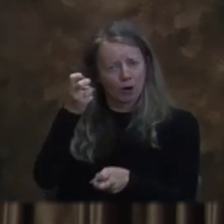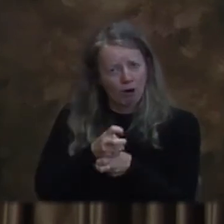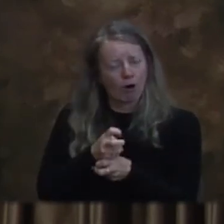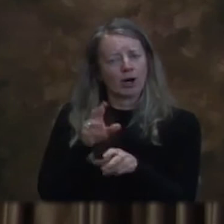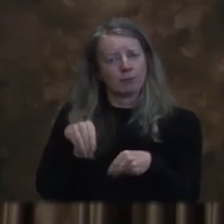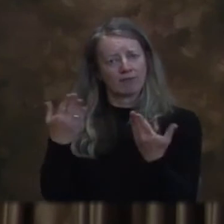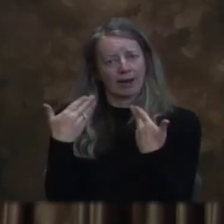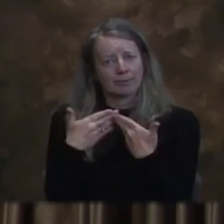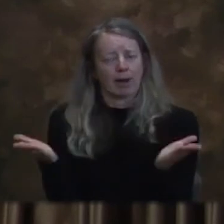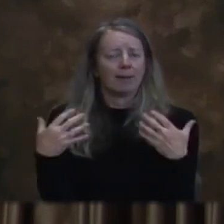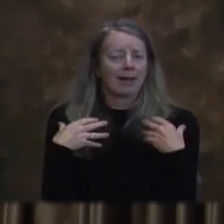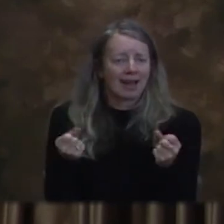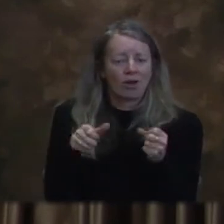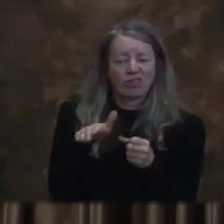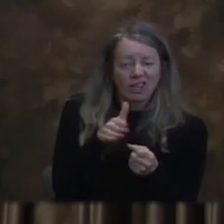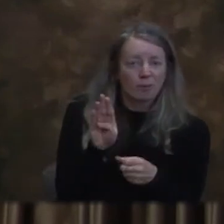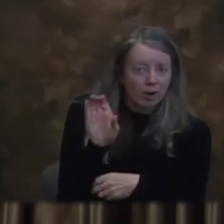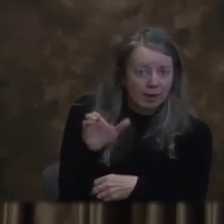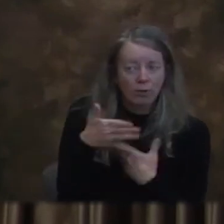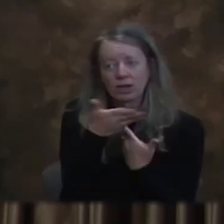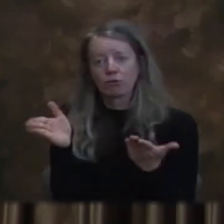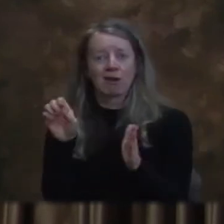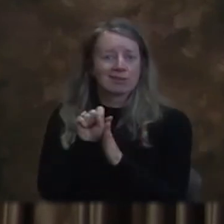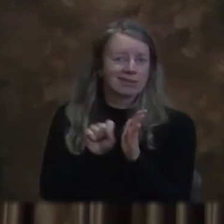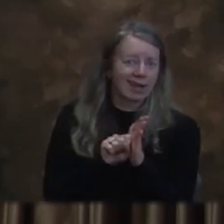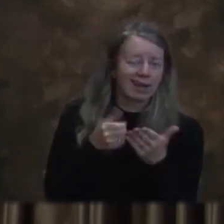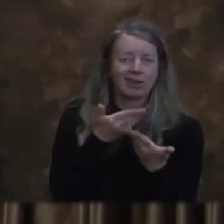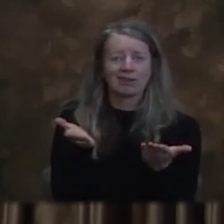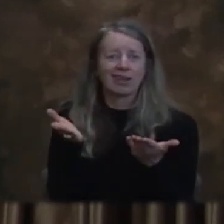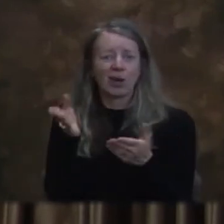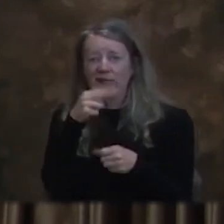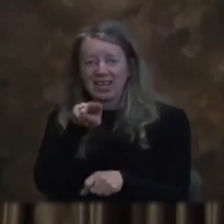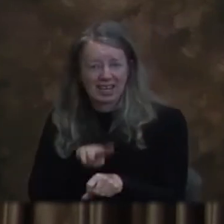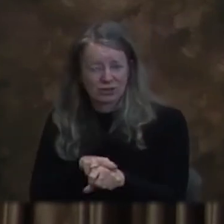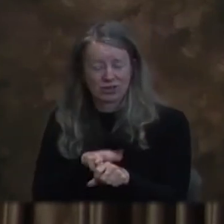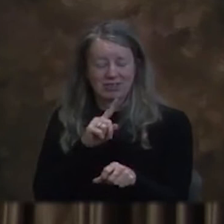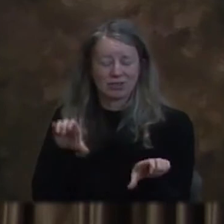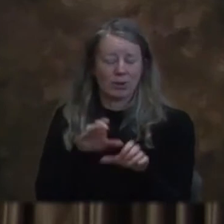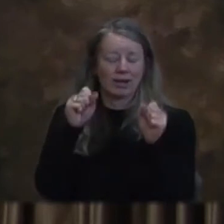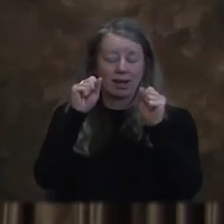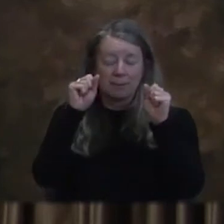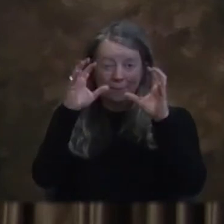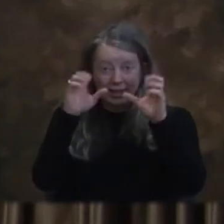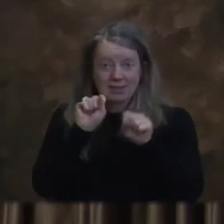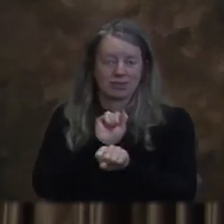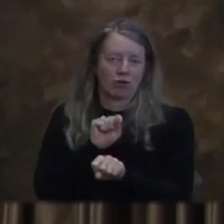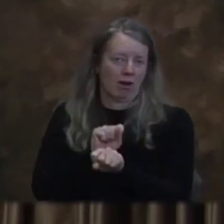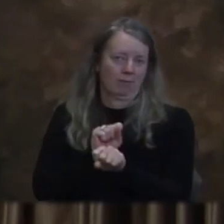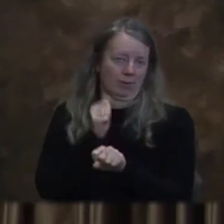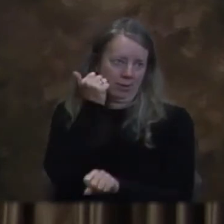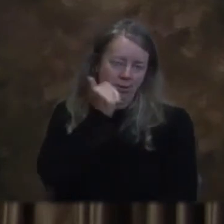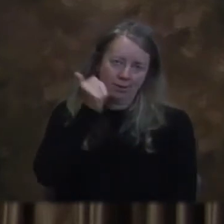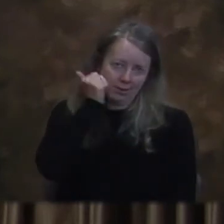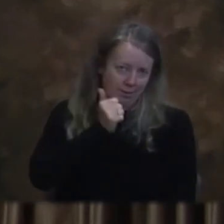our state and nation for the incredible job that they have been doing and continue to do every day.